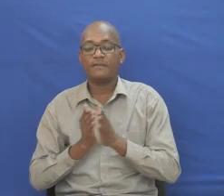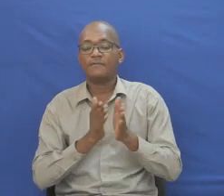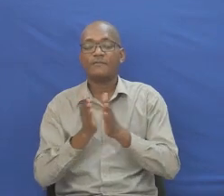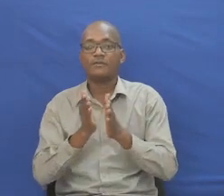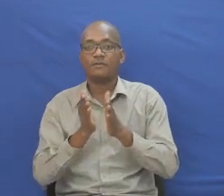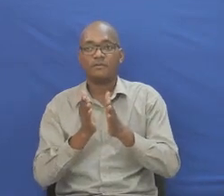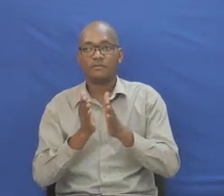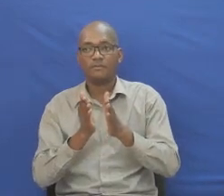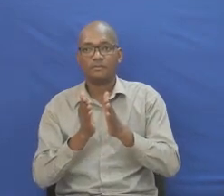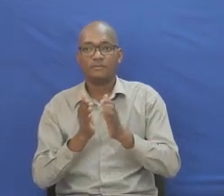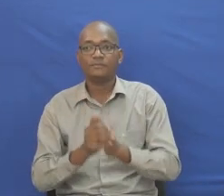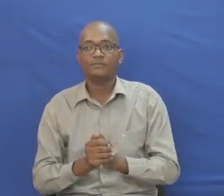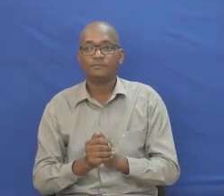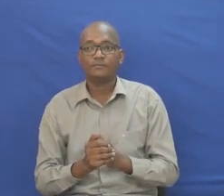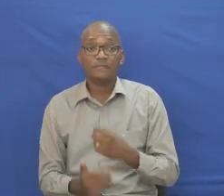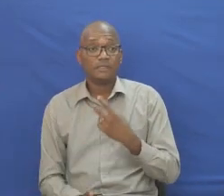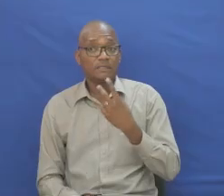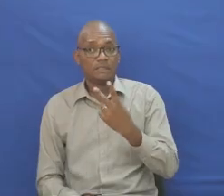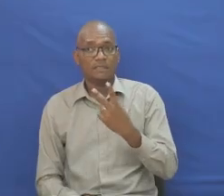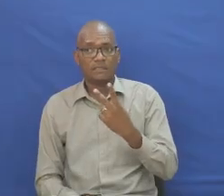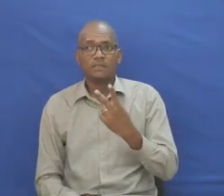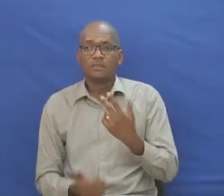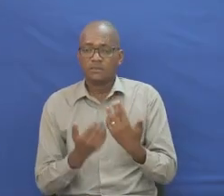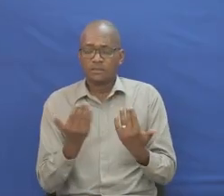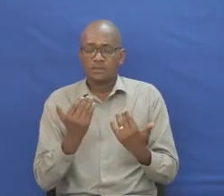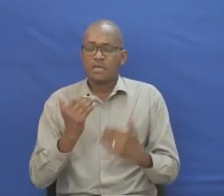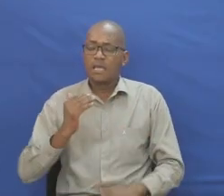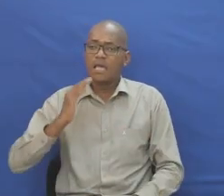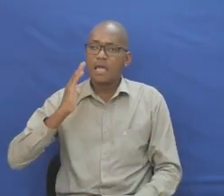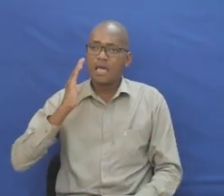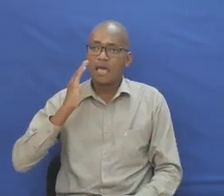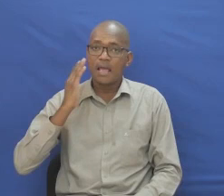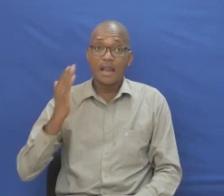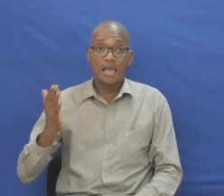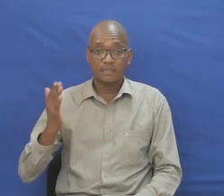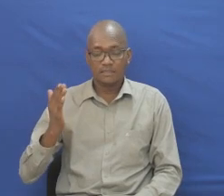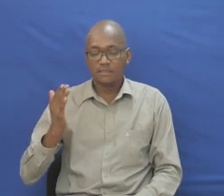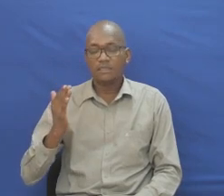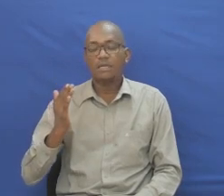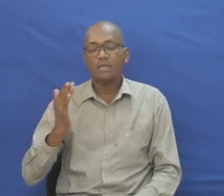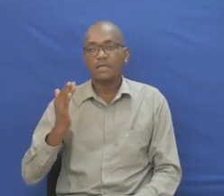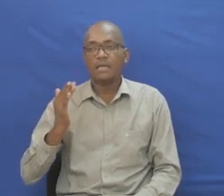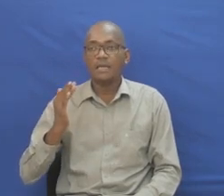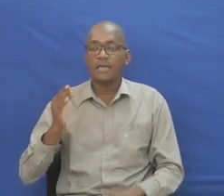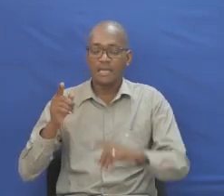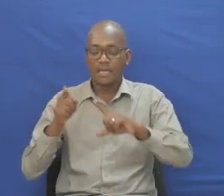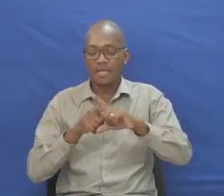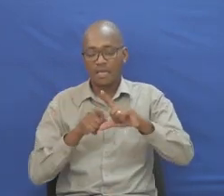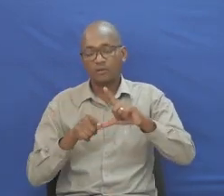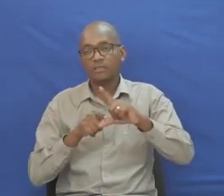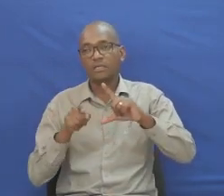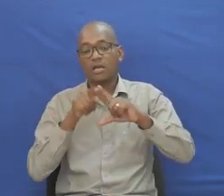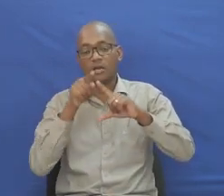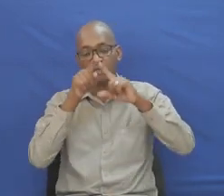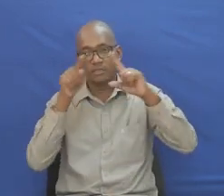to remember, the concept concerning to right-angled triangle. I know you are very familiar with the right-angled triangle, and in